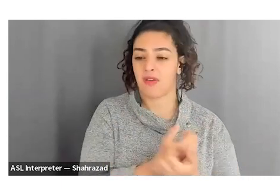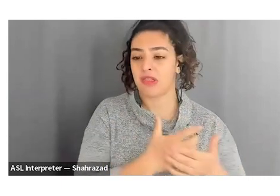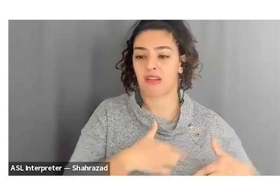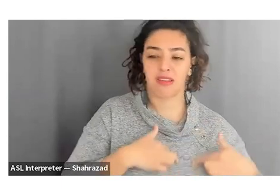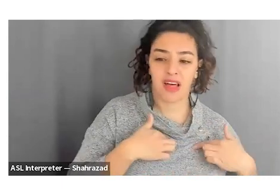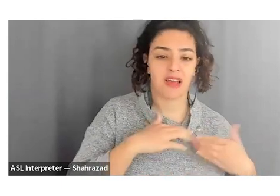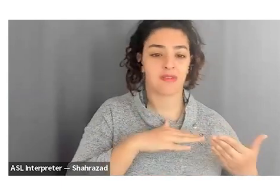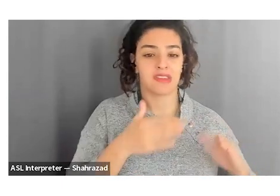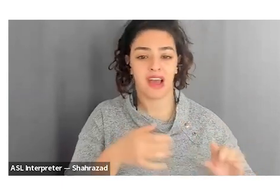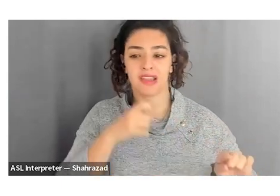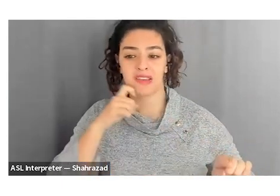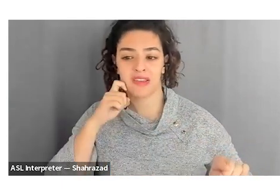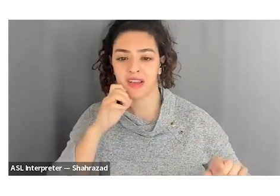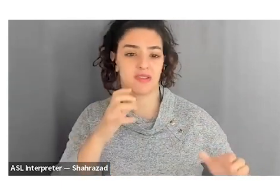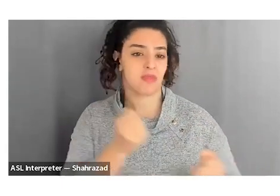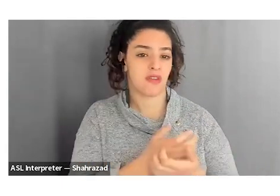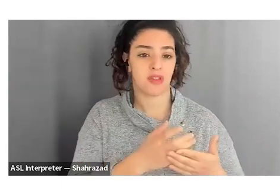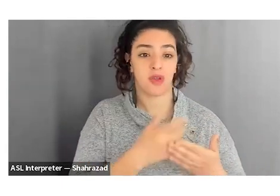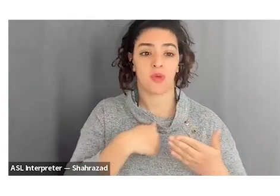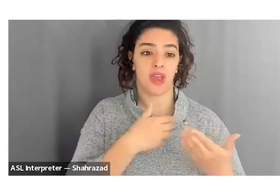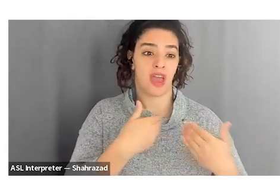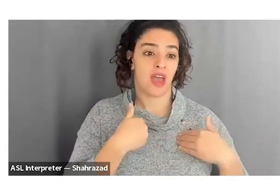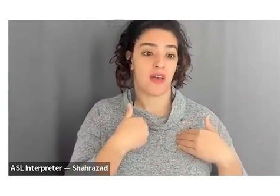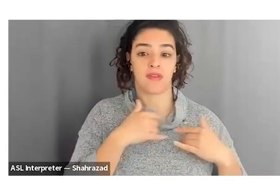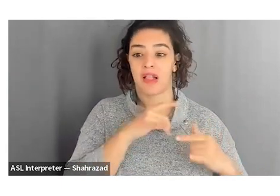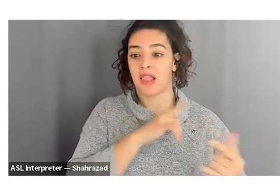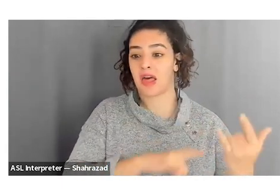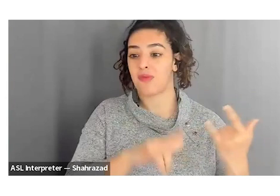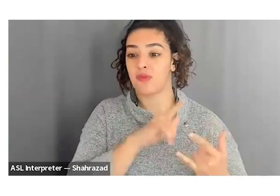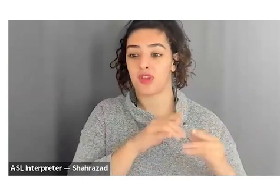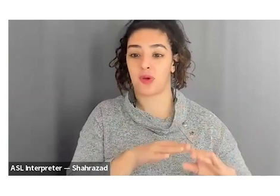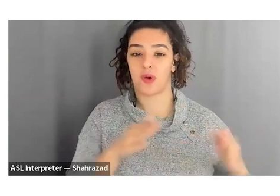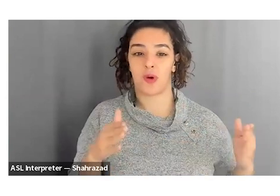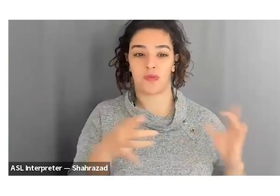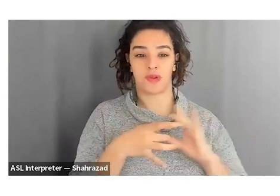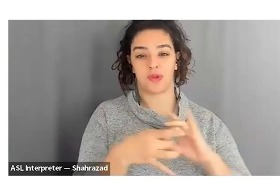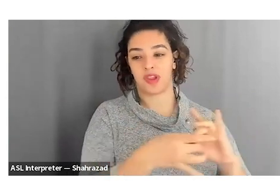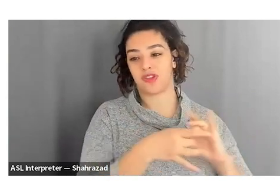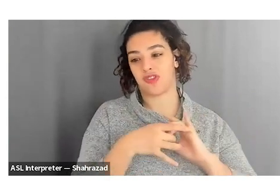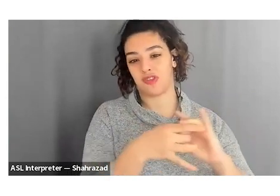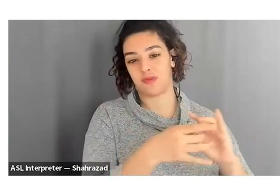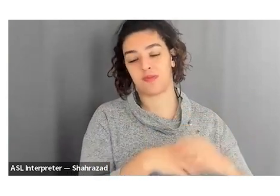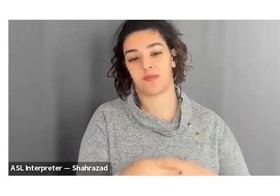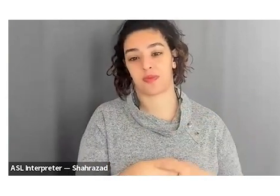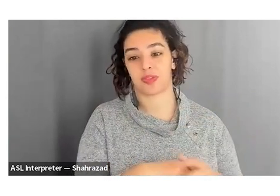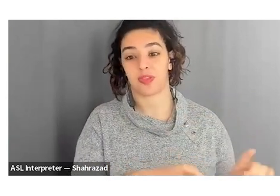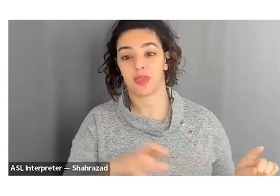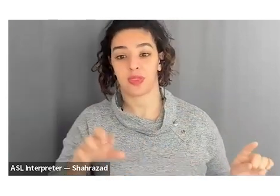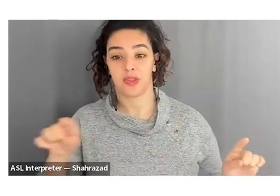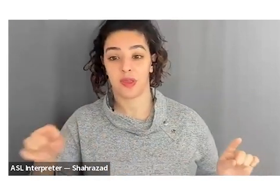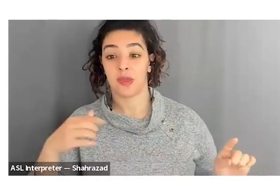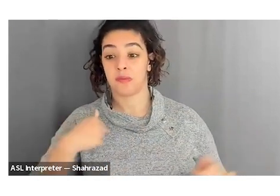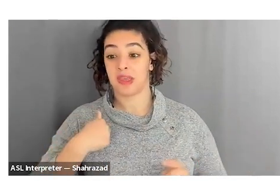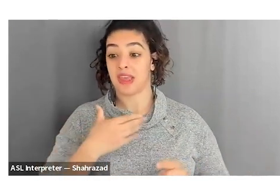So we have a very loving, open relationship. And it's amazing. And on the right side, we have a photo of myself and my best